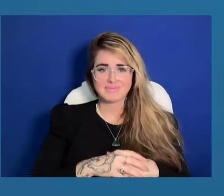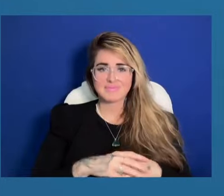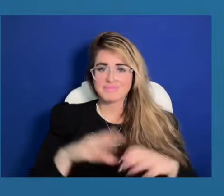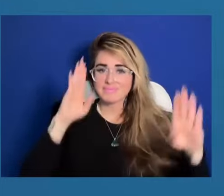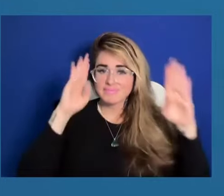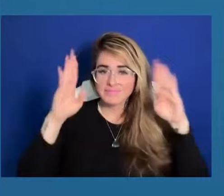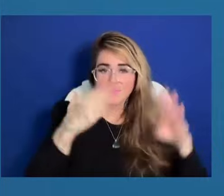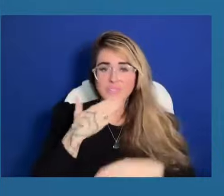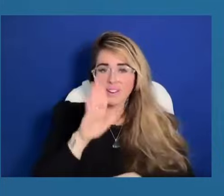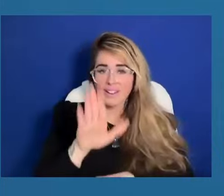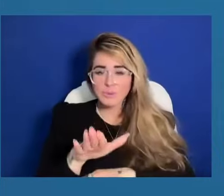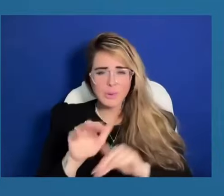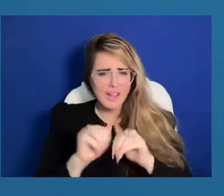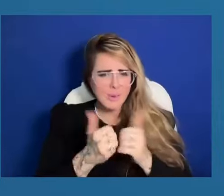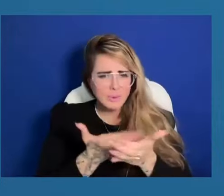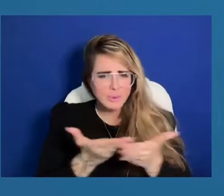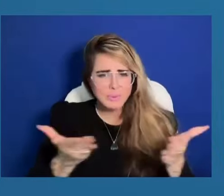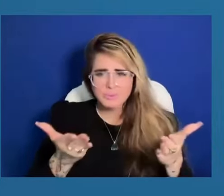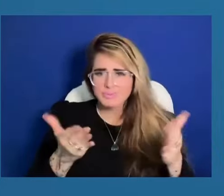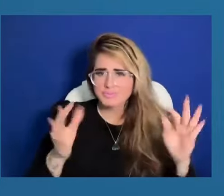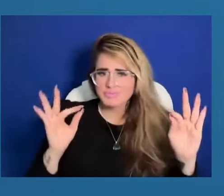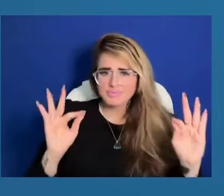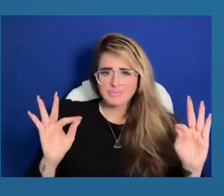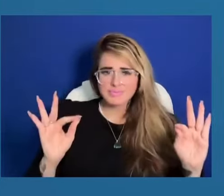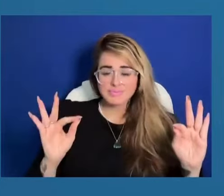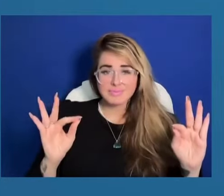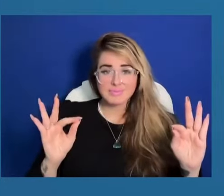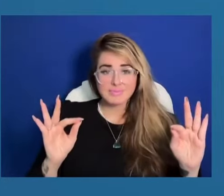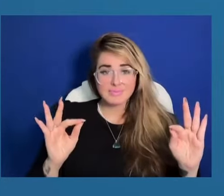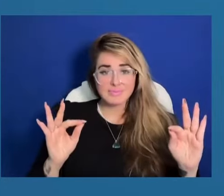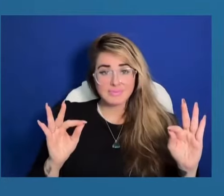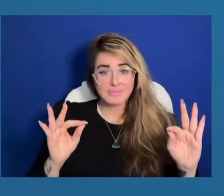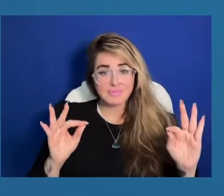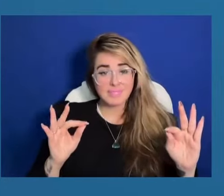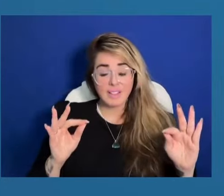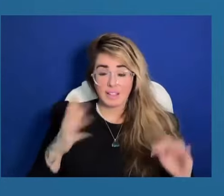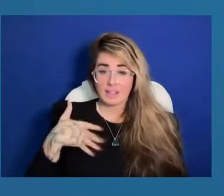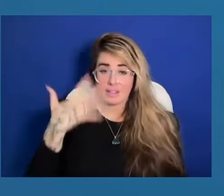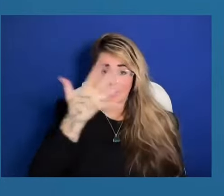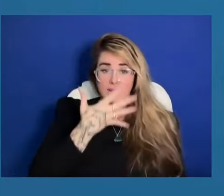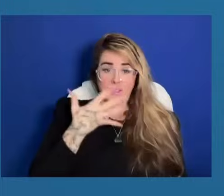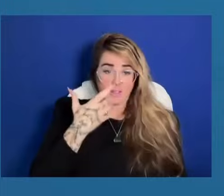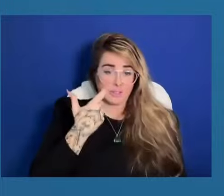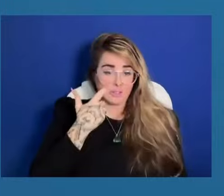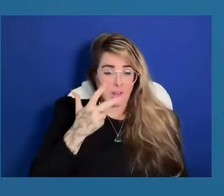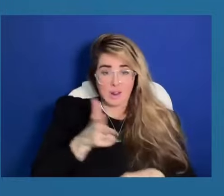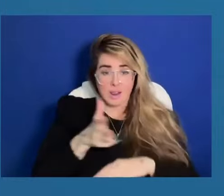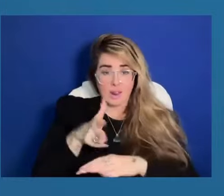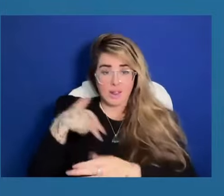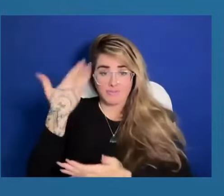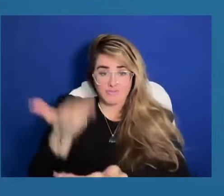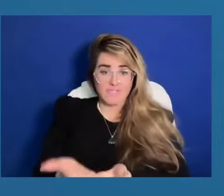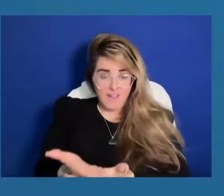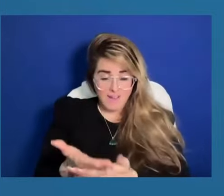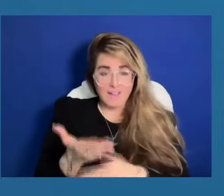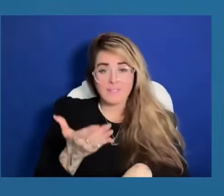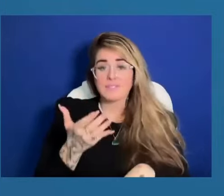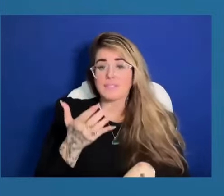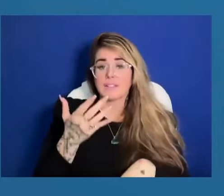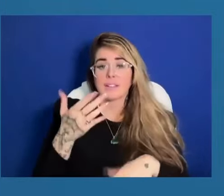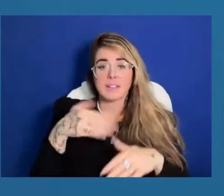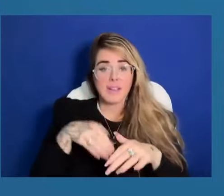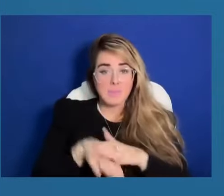Good afternoon. How's everybody doing? This is how you look when you just got off the 90 and you just finished passing a